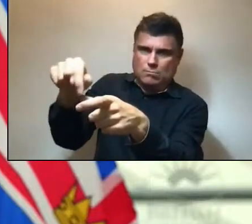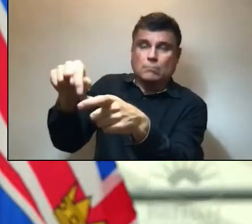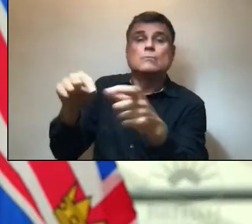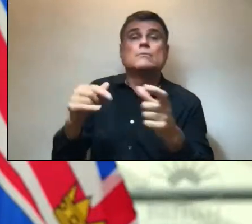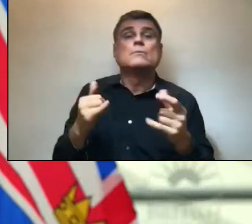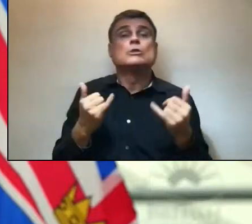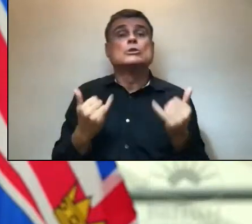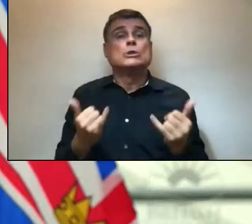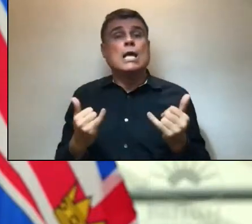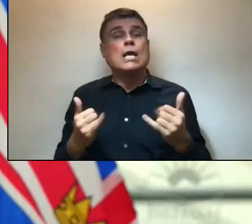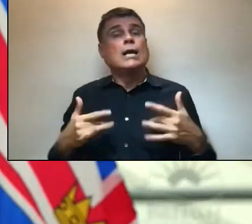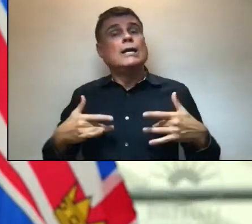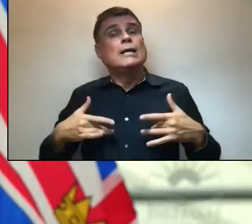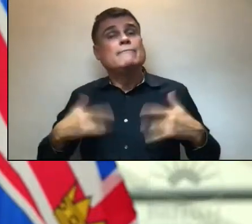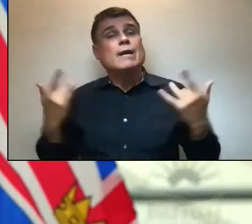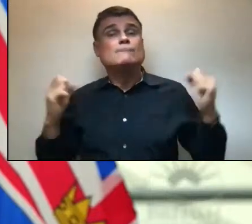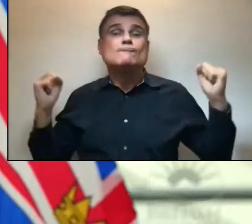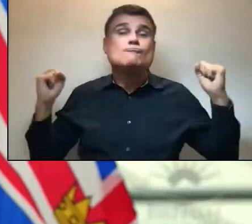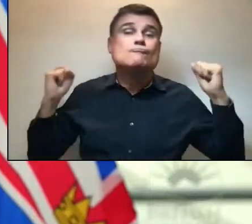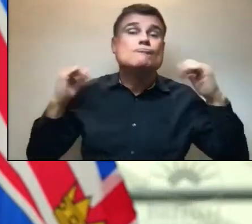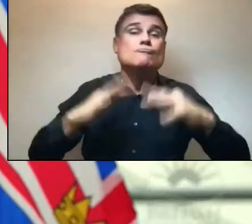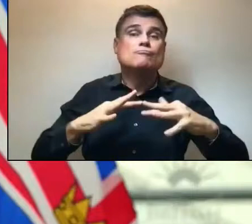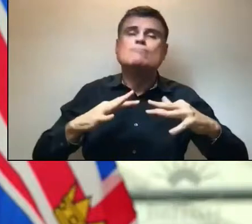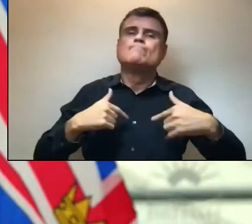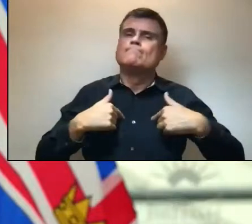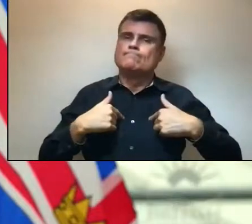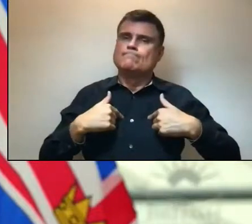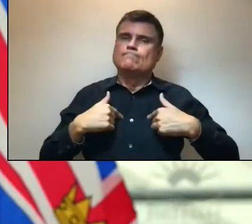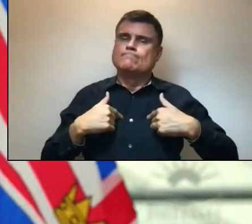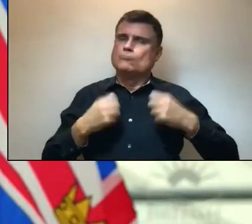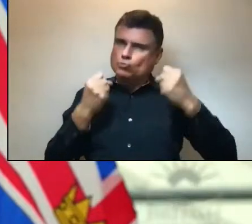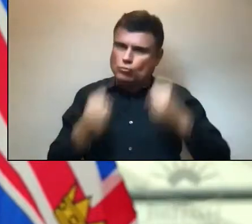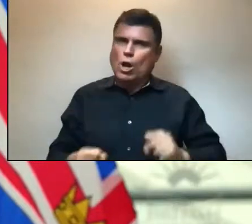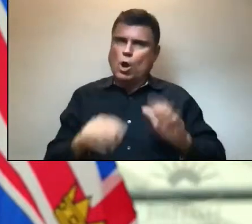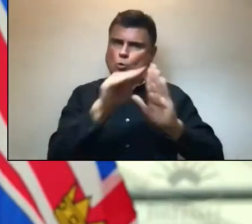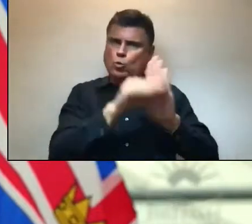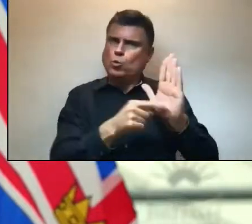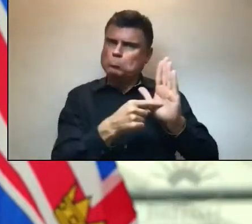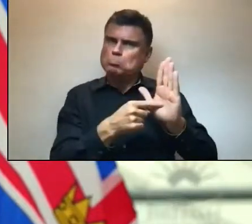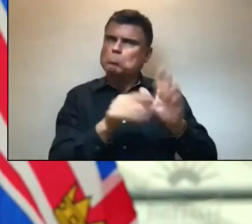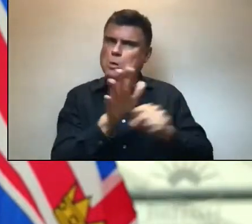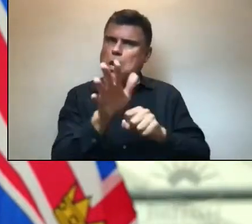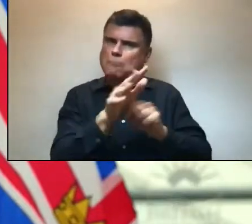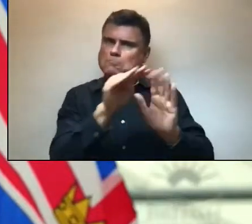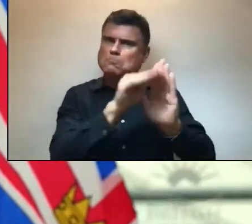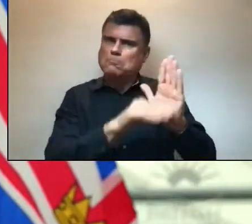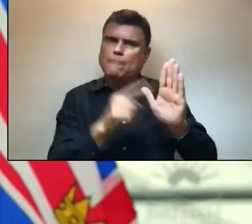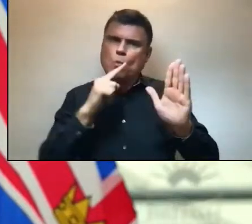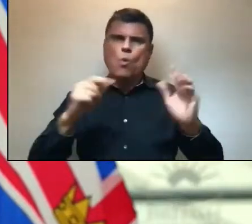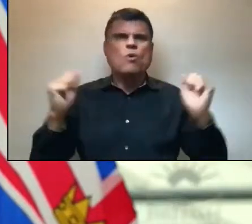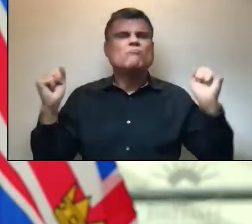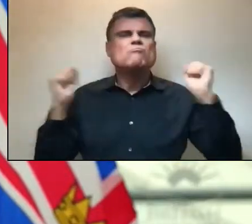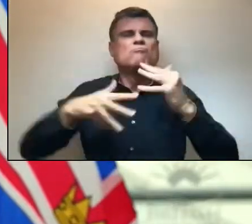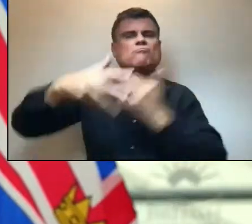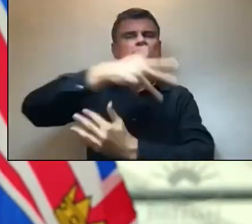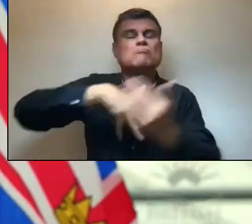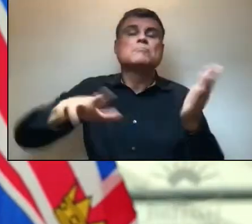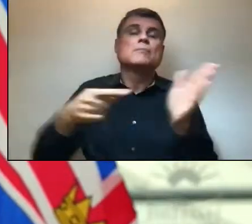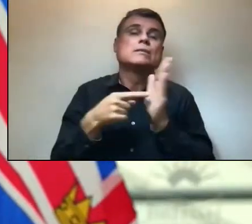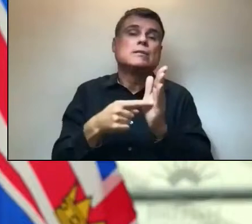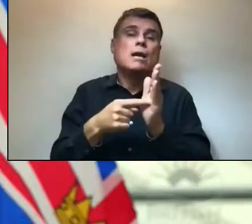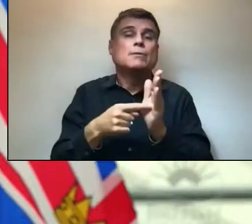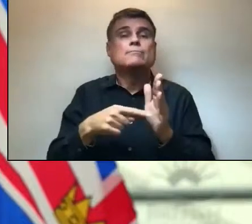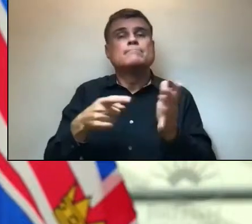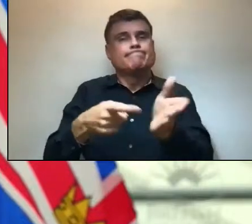of the things that we are looking at is the events. It starts the vaccine card requirement and the other COVID